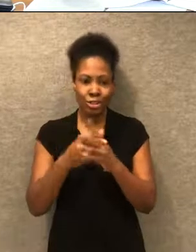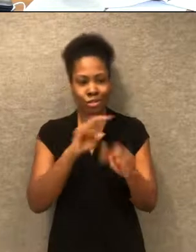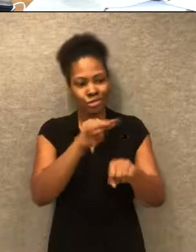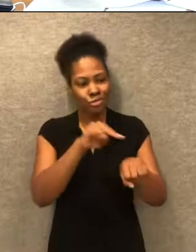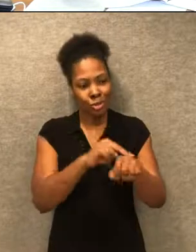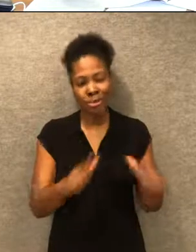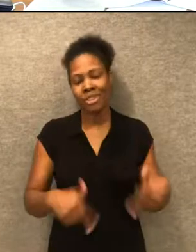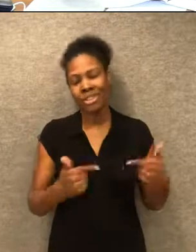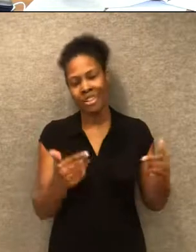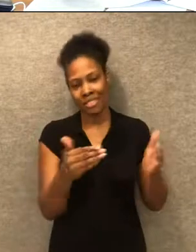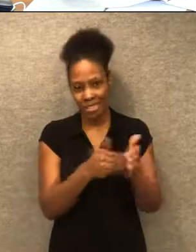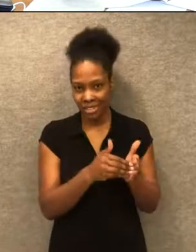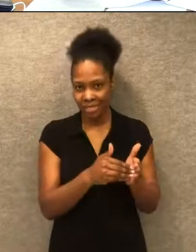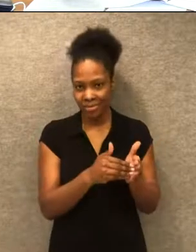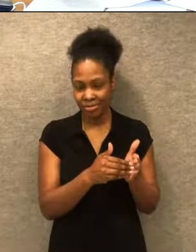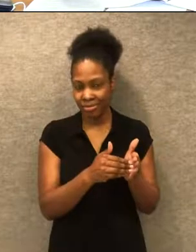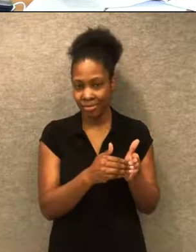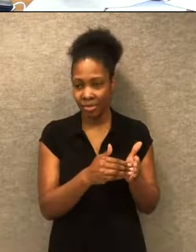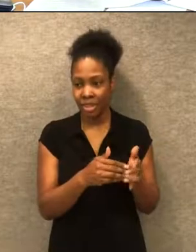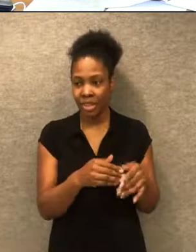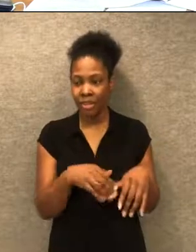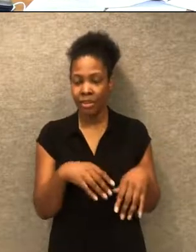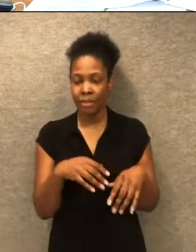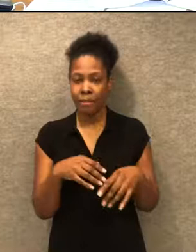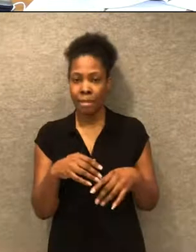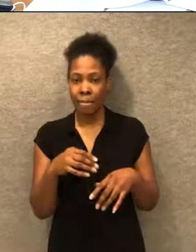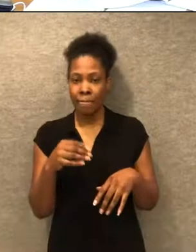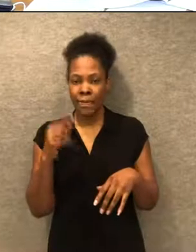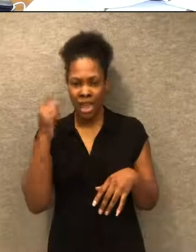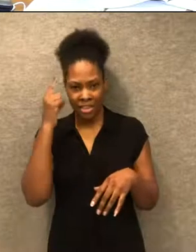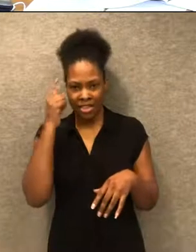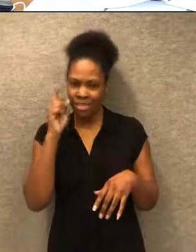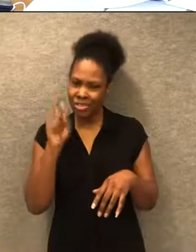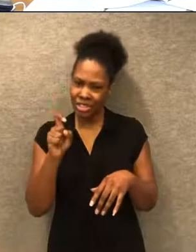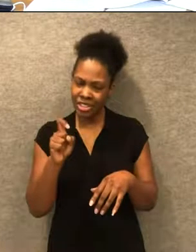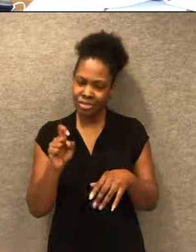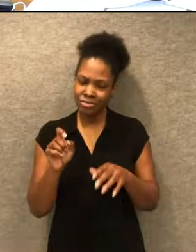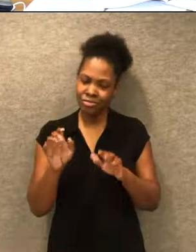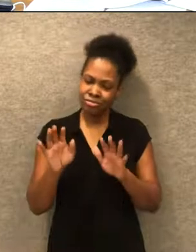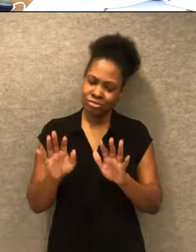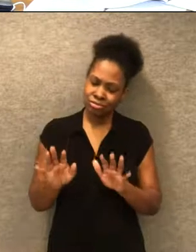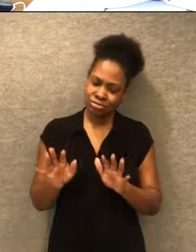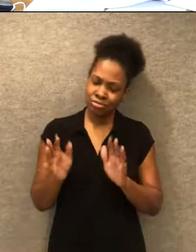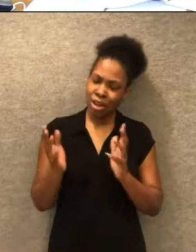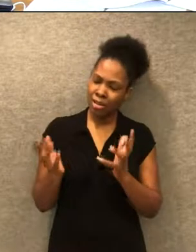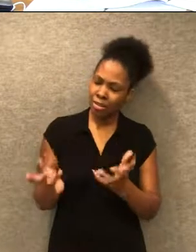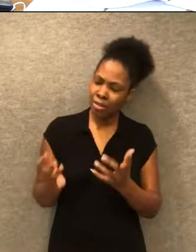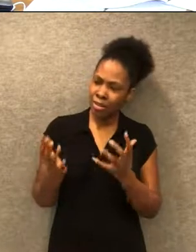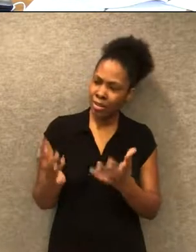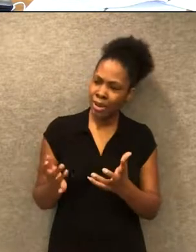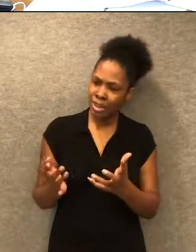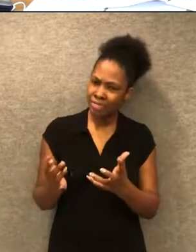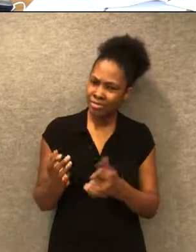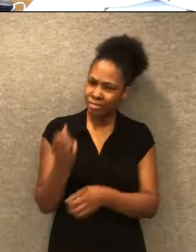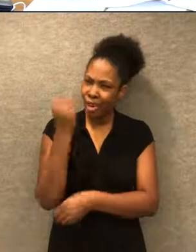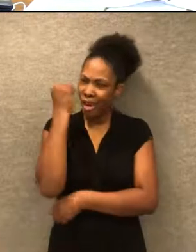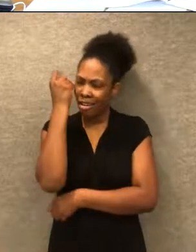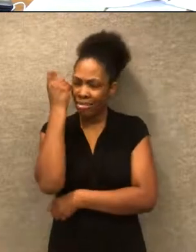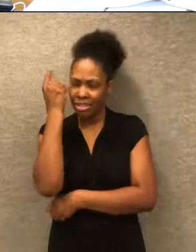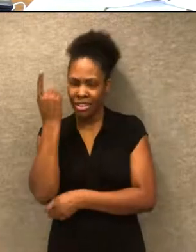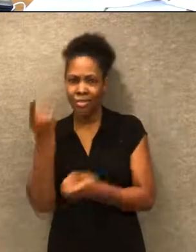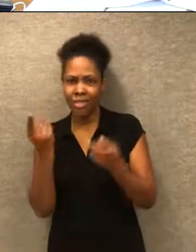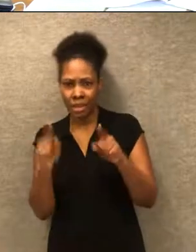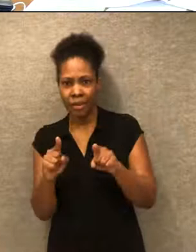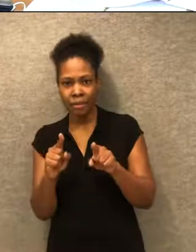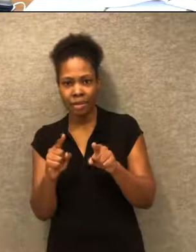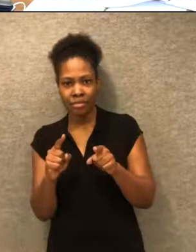again when we can, right? I think that it's taking a moment to be kind to yourself, process what has happened, talk to your